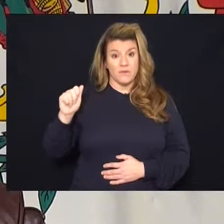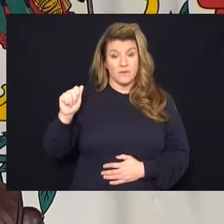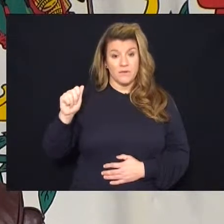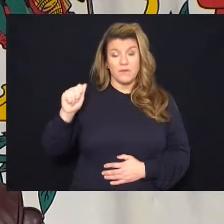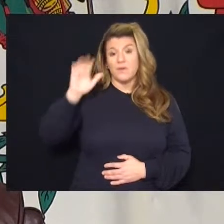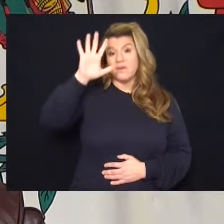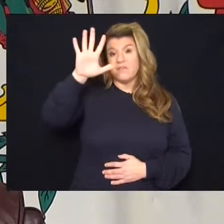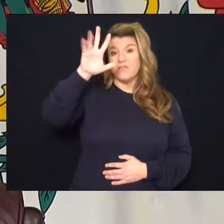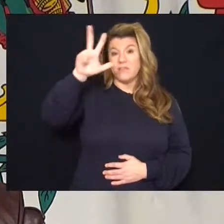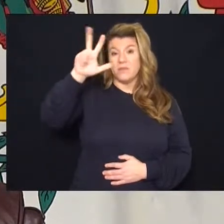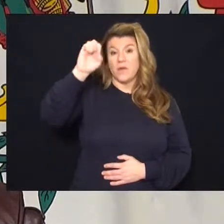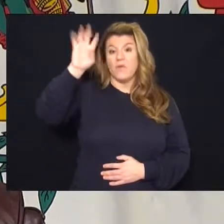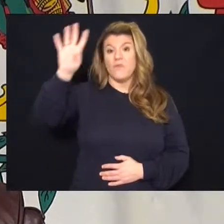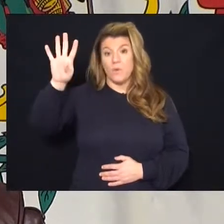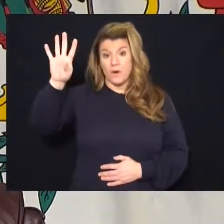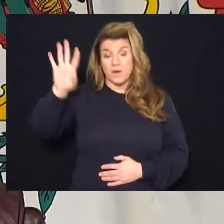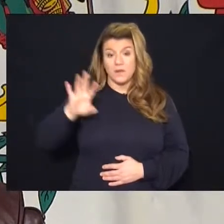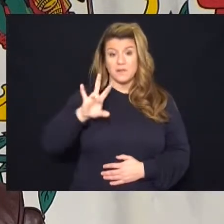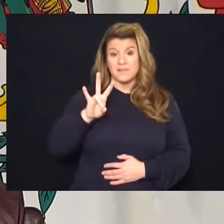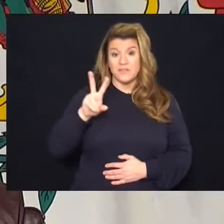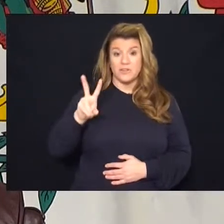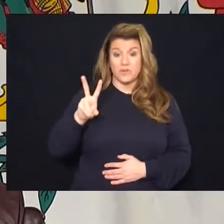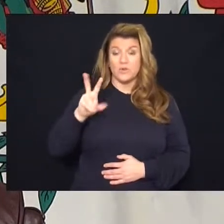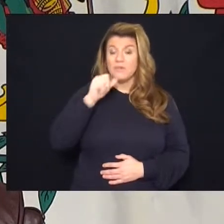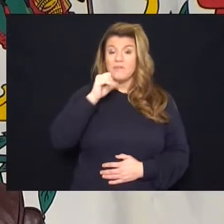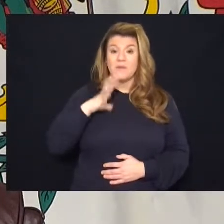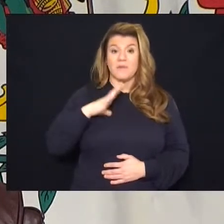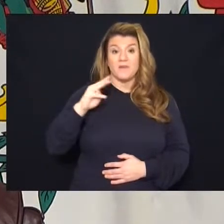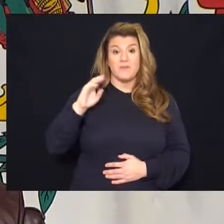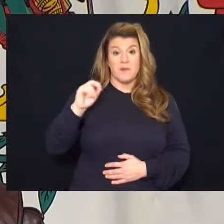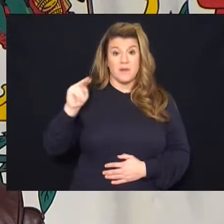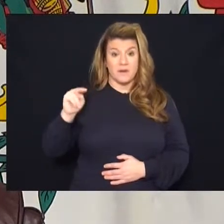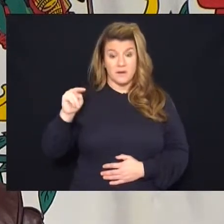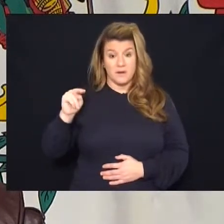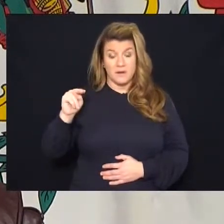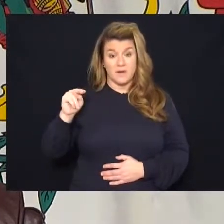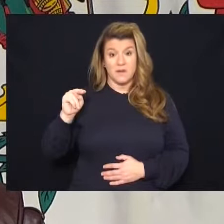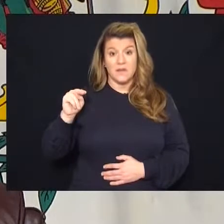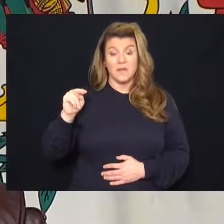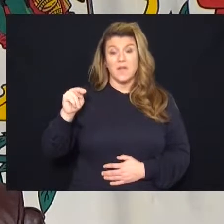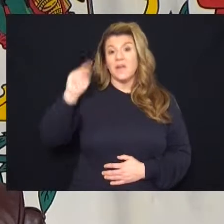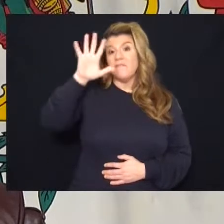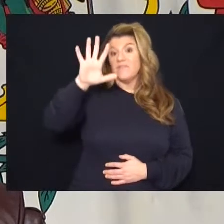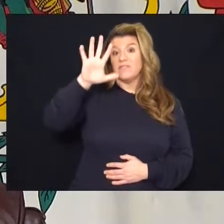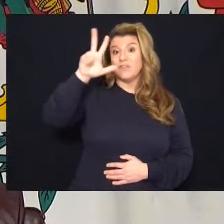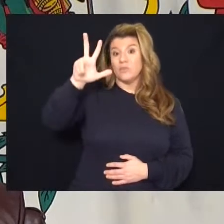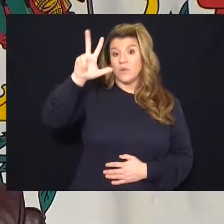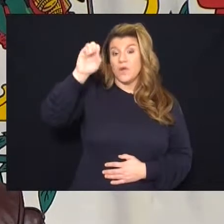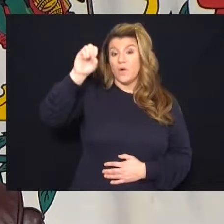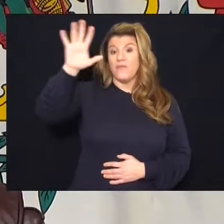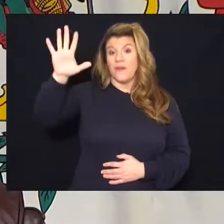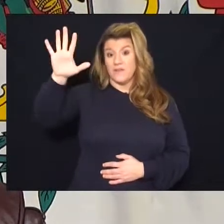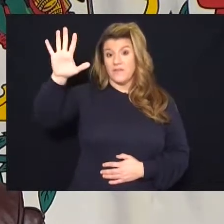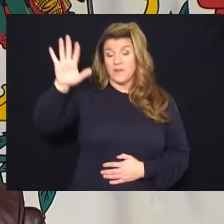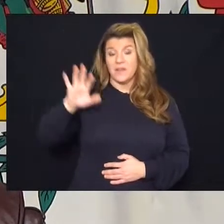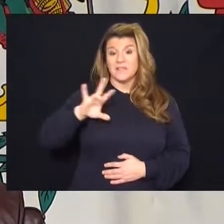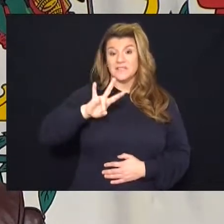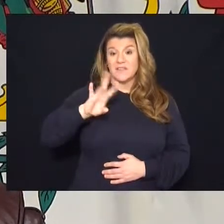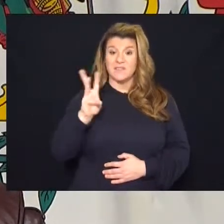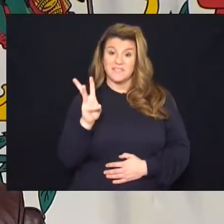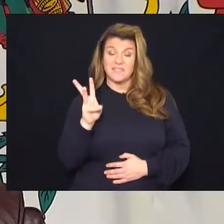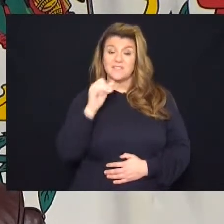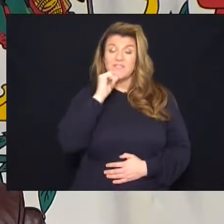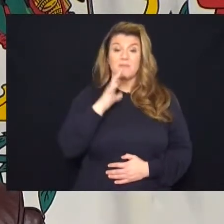The 5,304th death, a 72-year-old female from Monongahela County. The 5,305th death, a